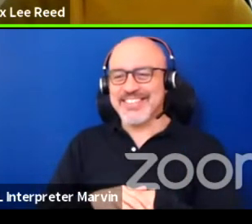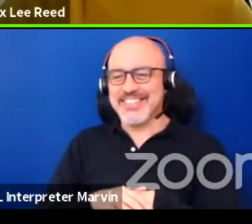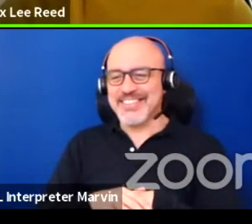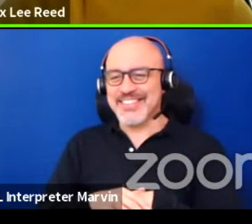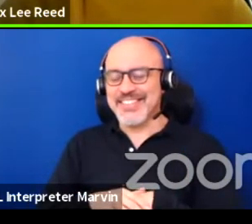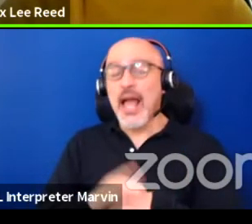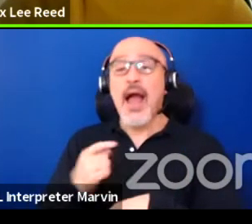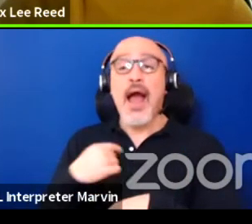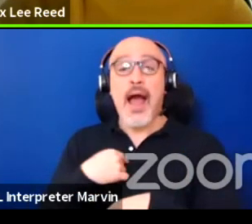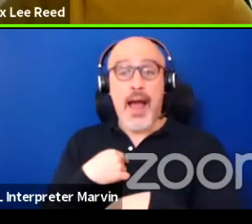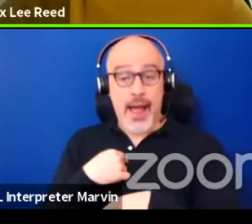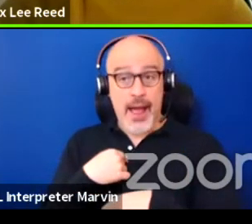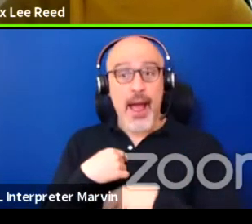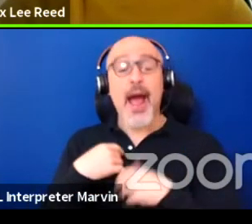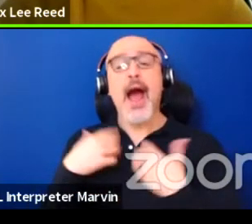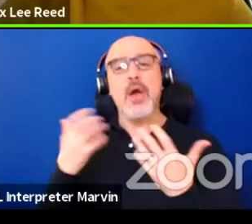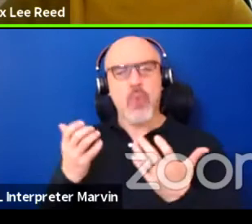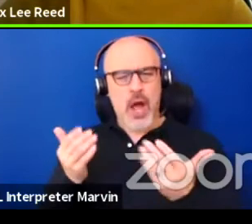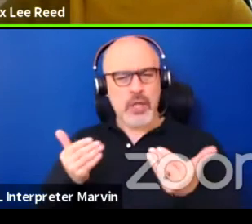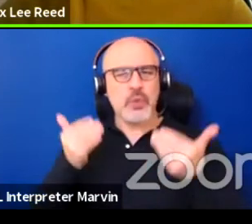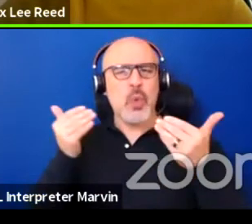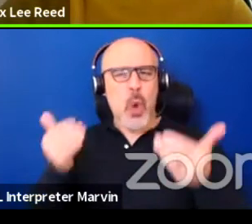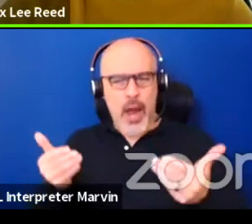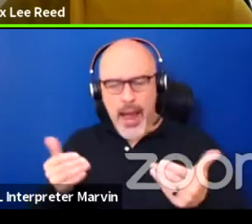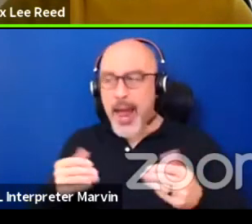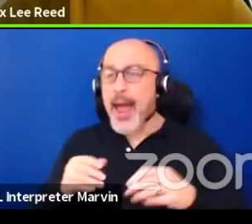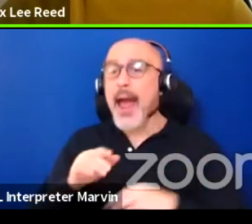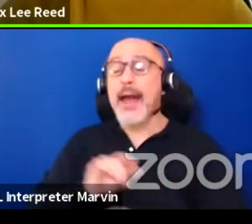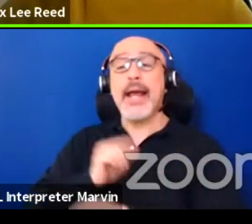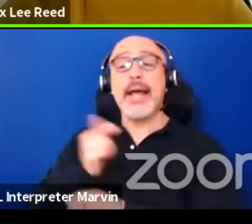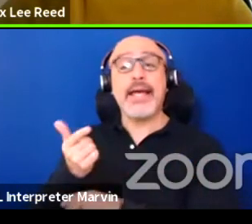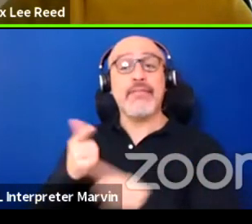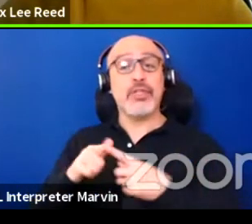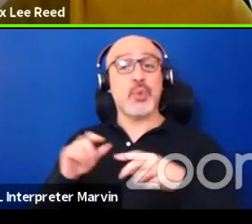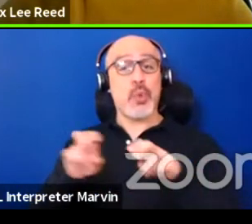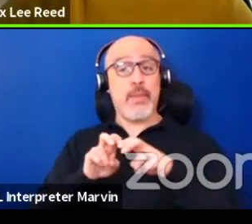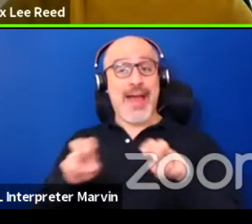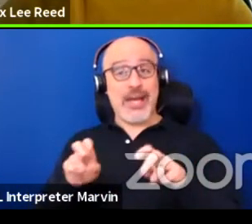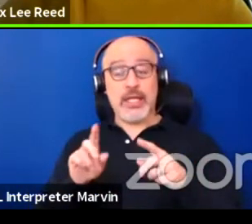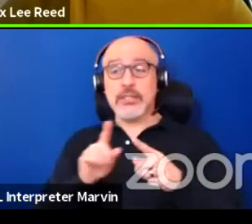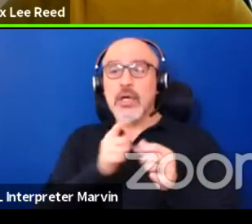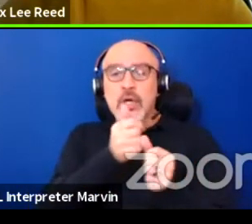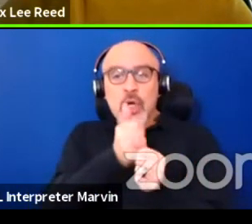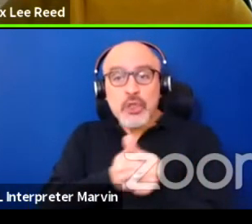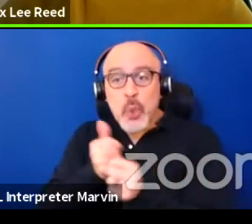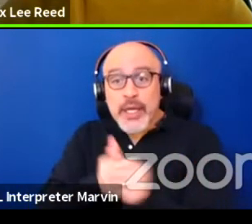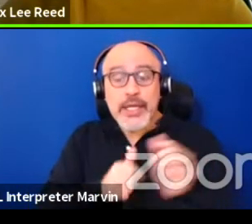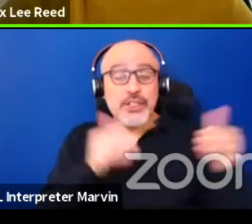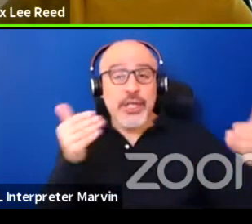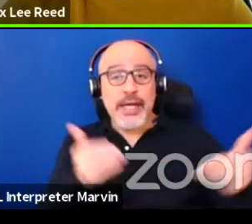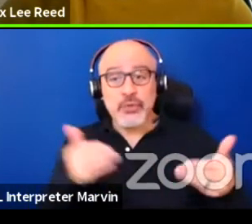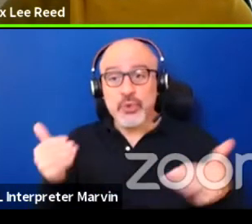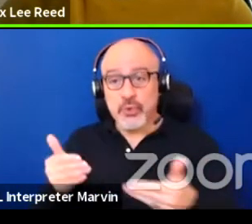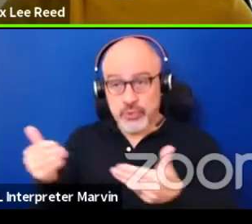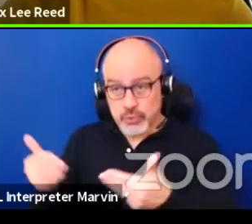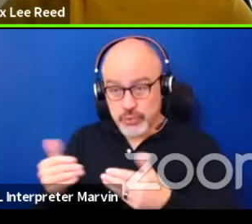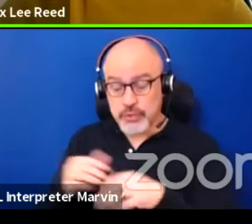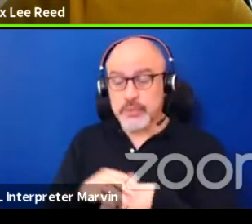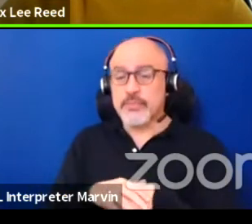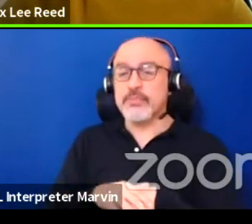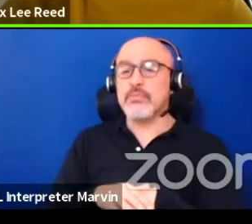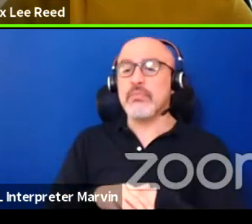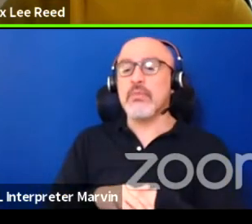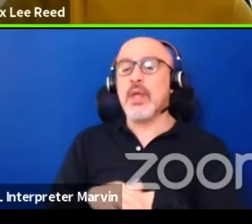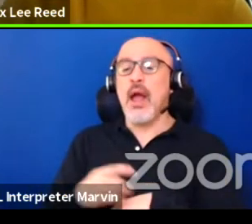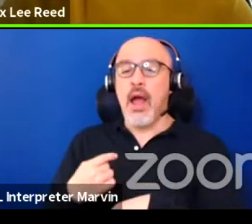I would like to go ahead and throw it to our panelists to each introduce themselves.